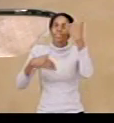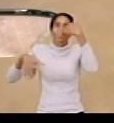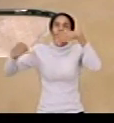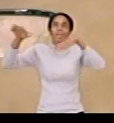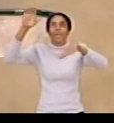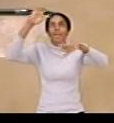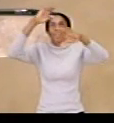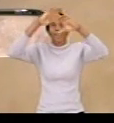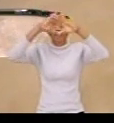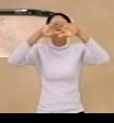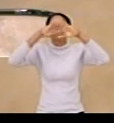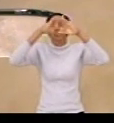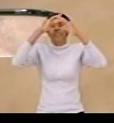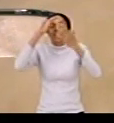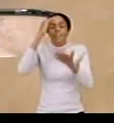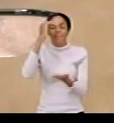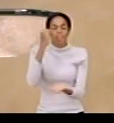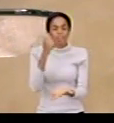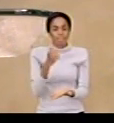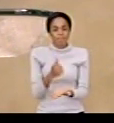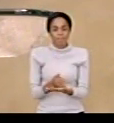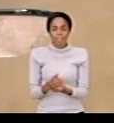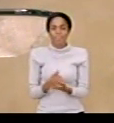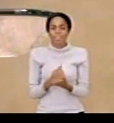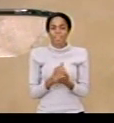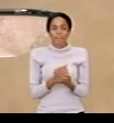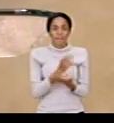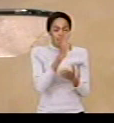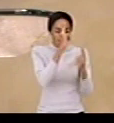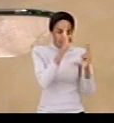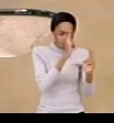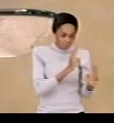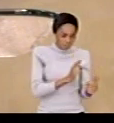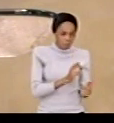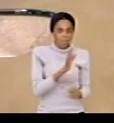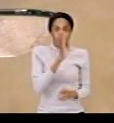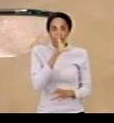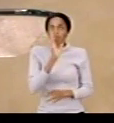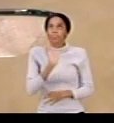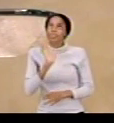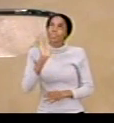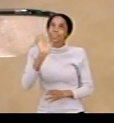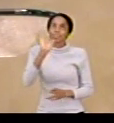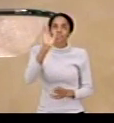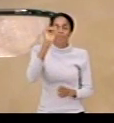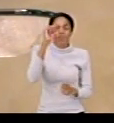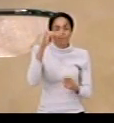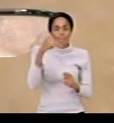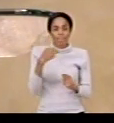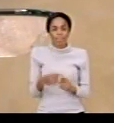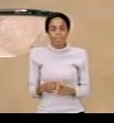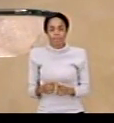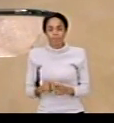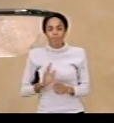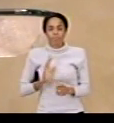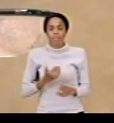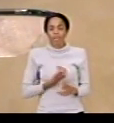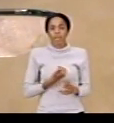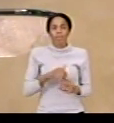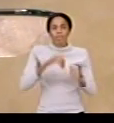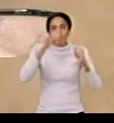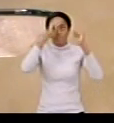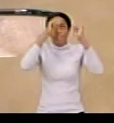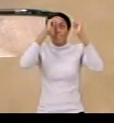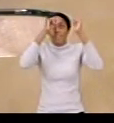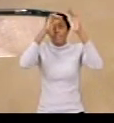Art in heaven, amen. Hallowed be thy name,